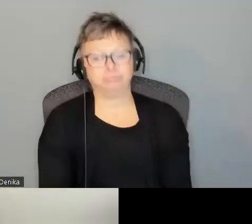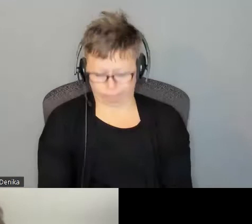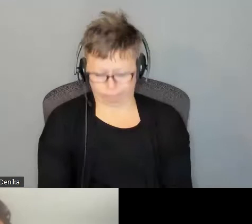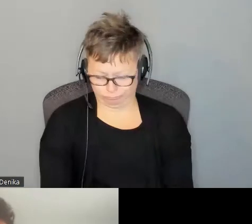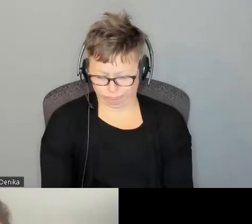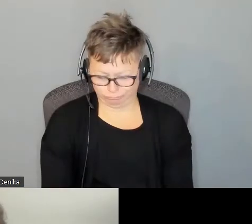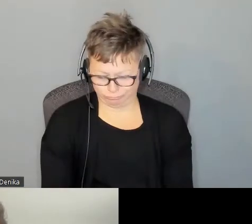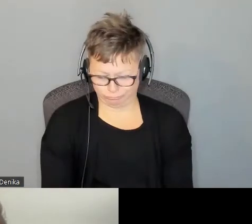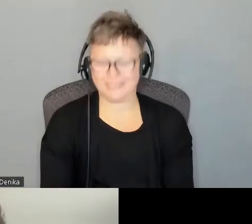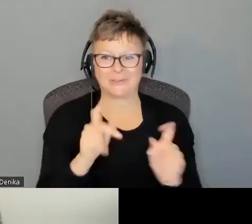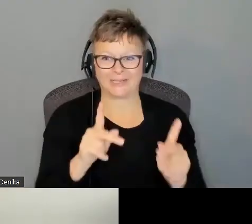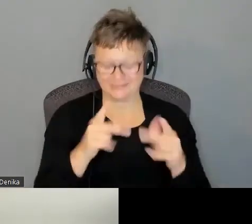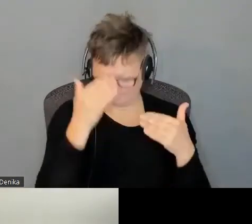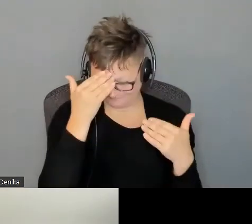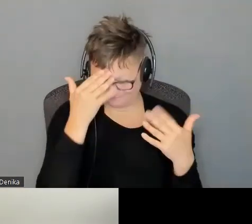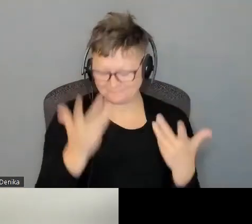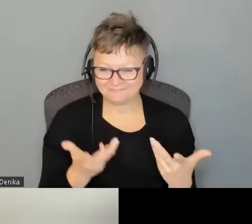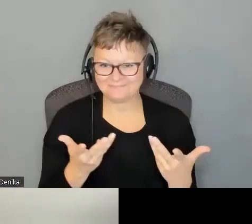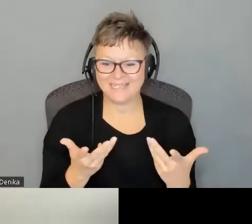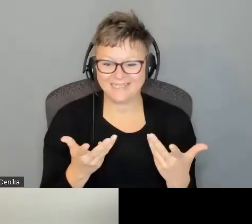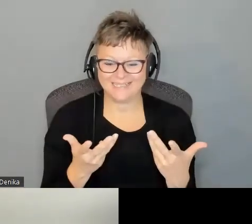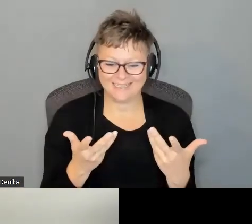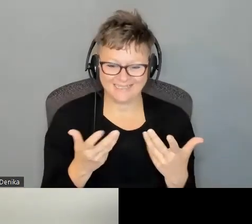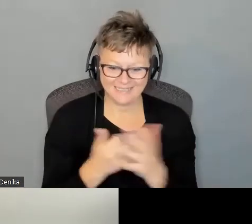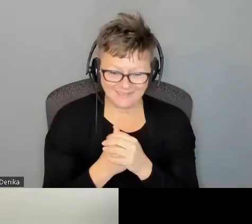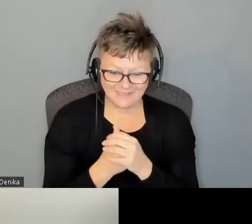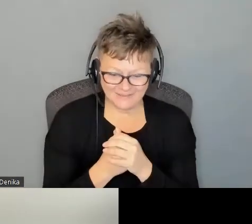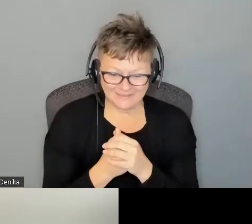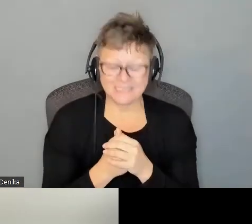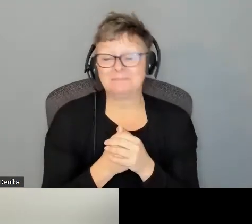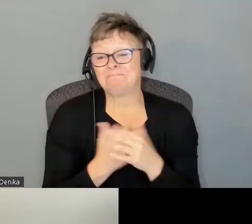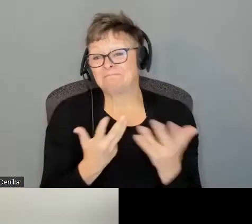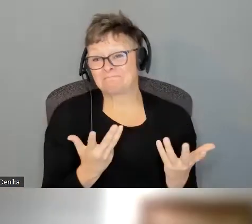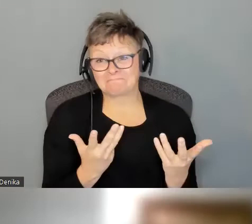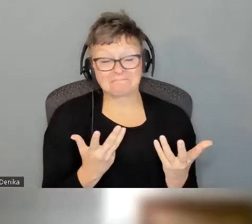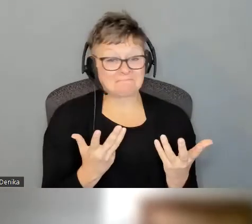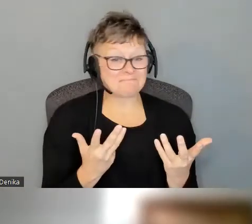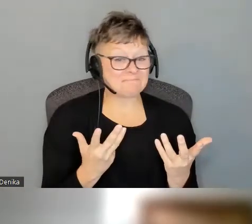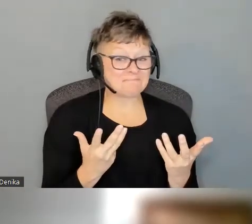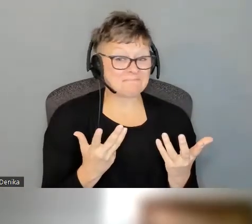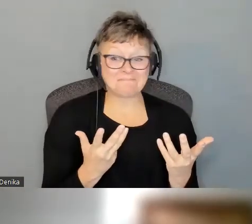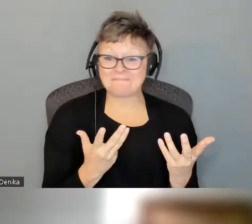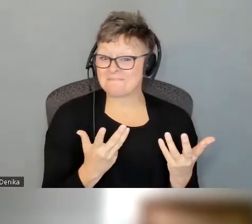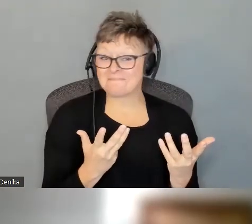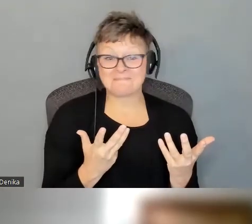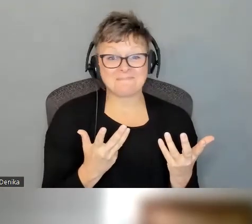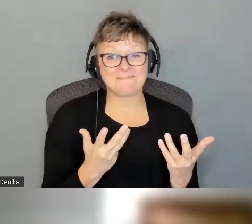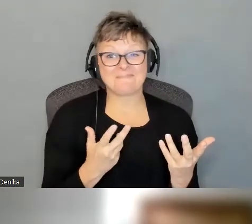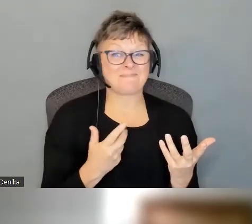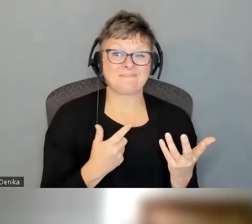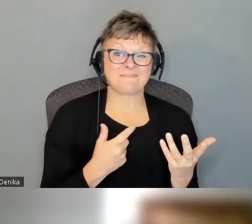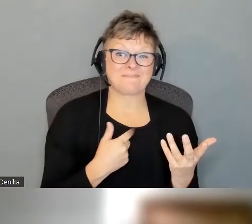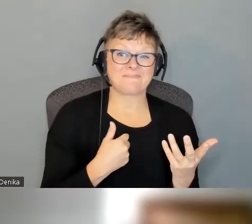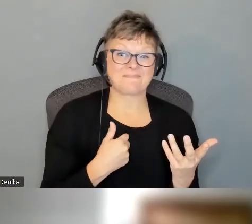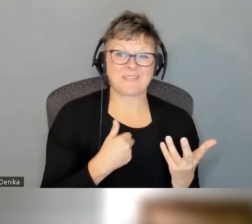no, I think I would say that and for fear of sounding again like platitudes and